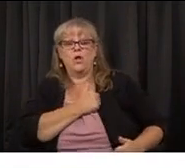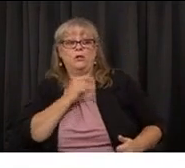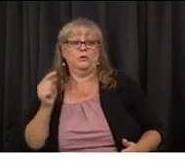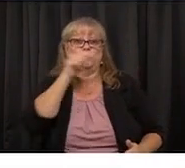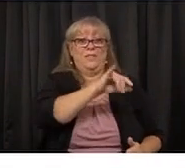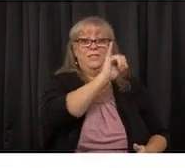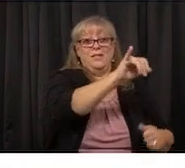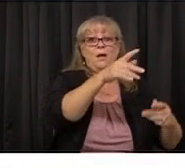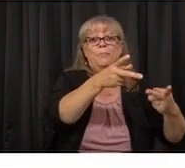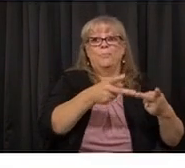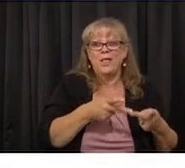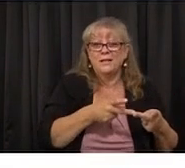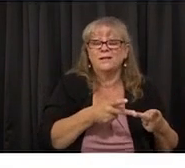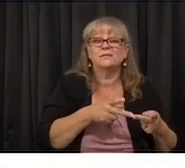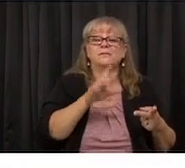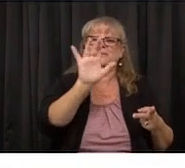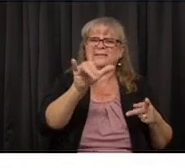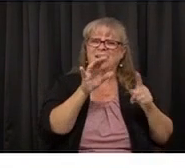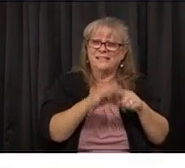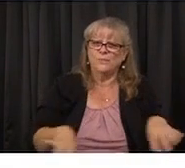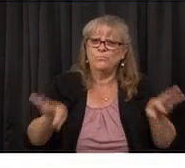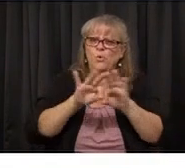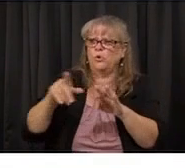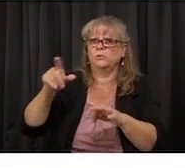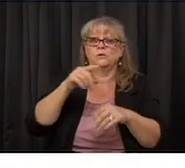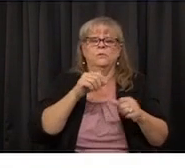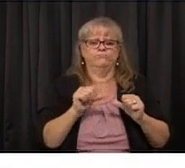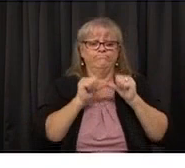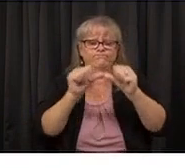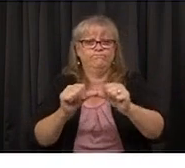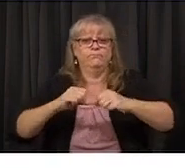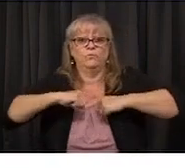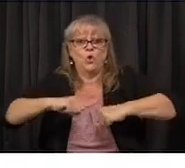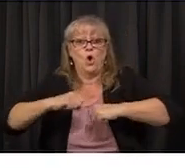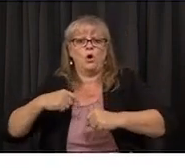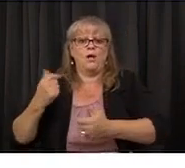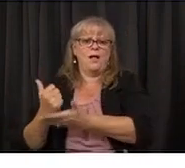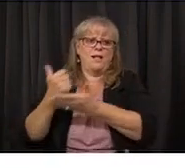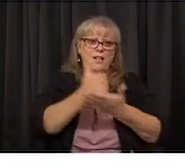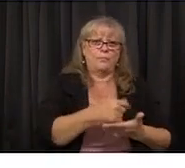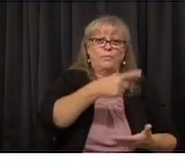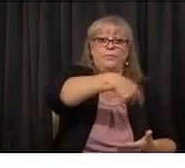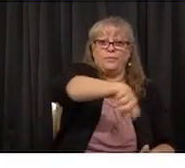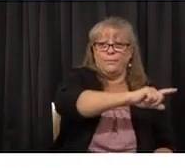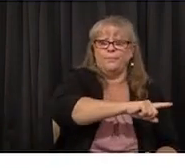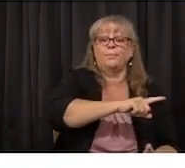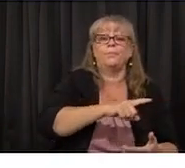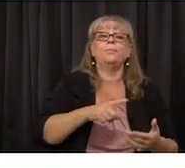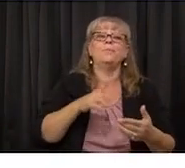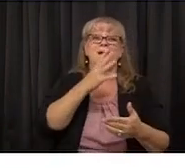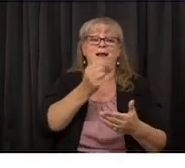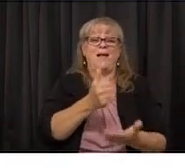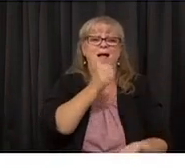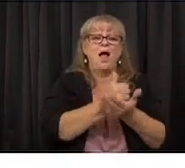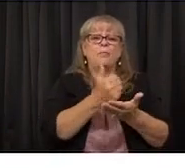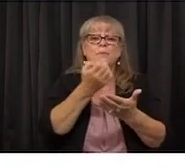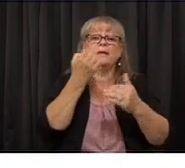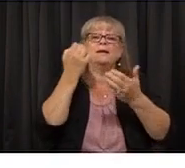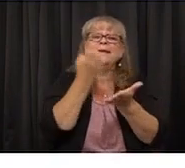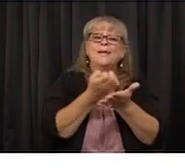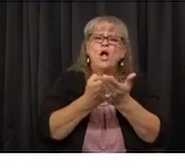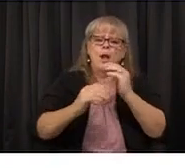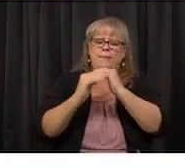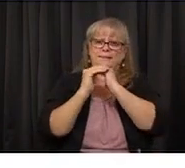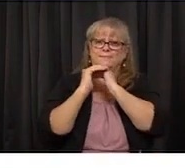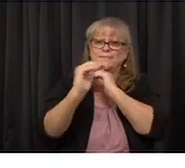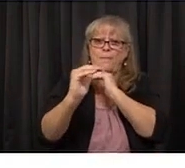they've been a big part of saving lives and saving our economy, frankly, in Colorado. State's also contracted with Colorado State University.